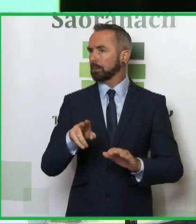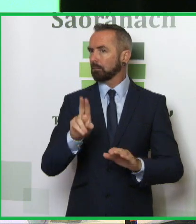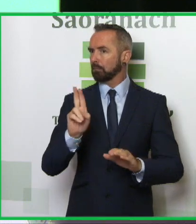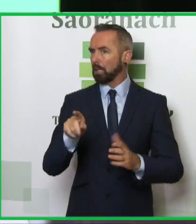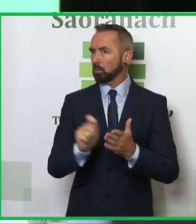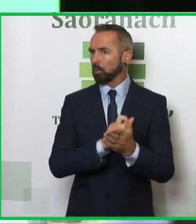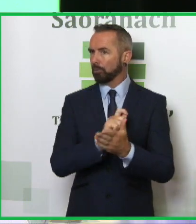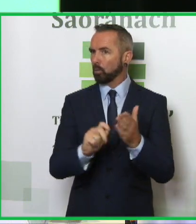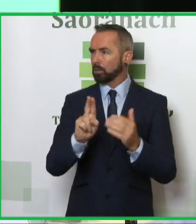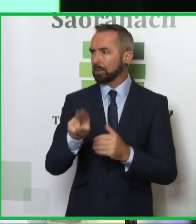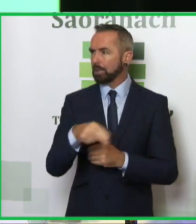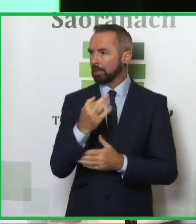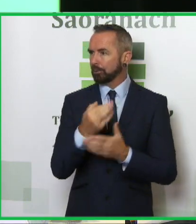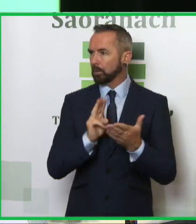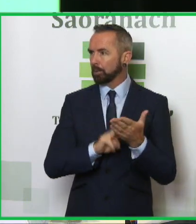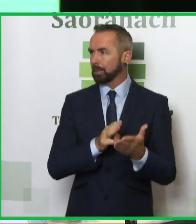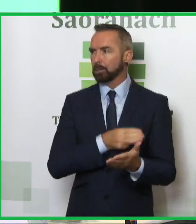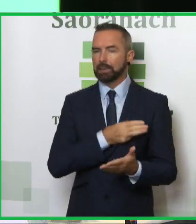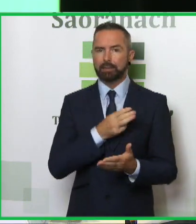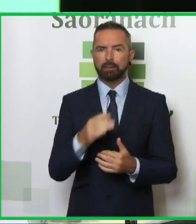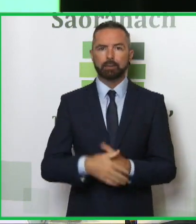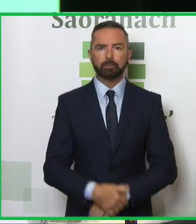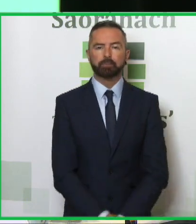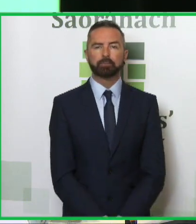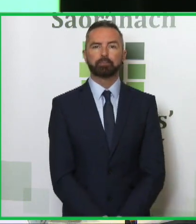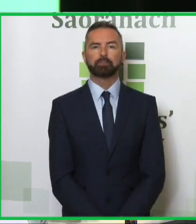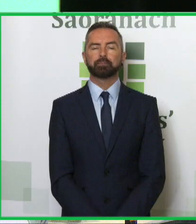minutes to print off the ballot papers. Okay, we don't have them?